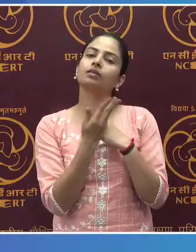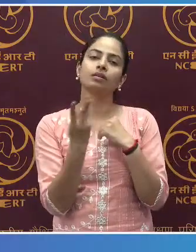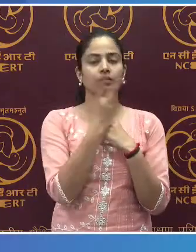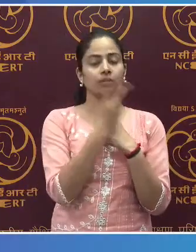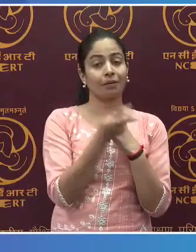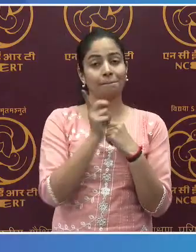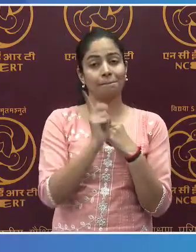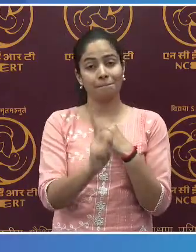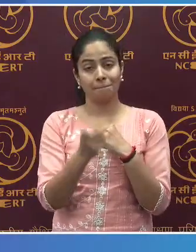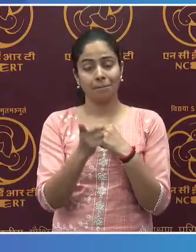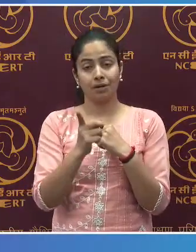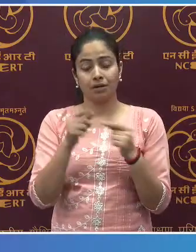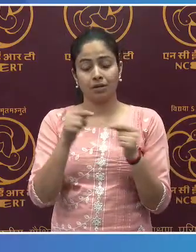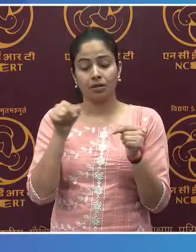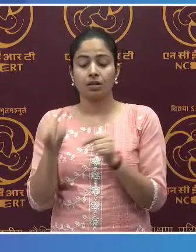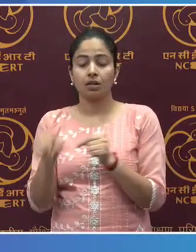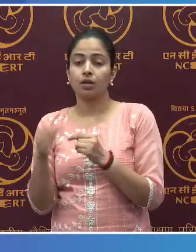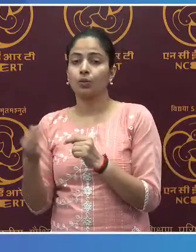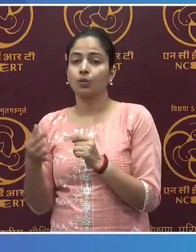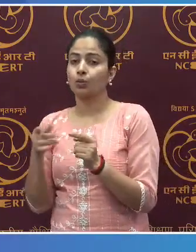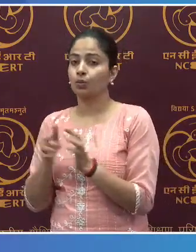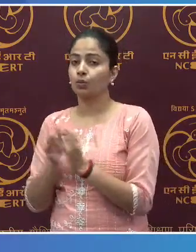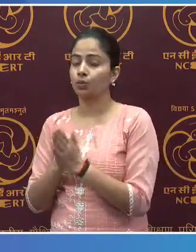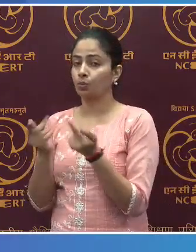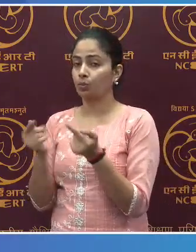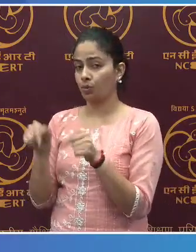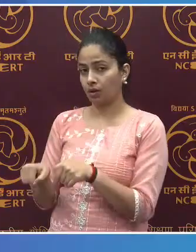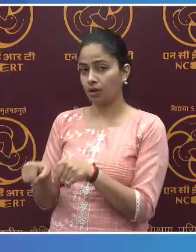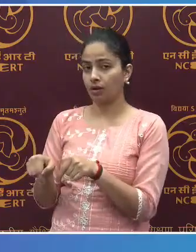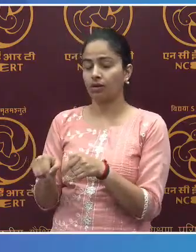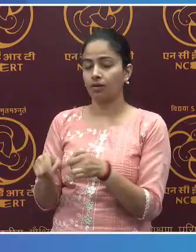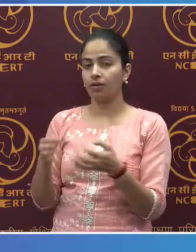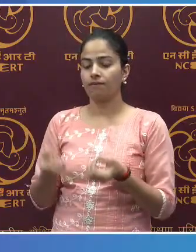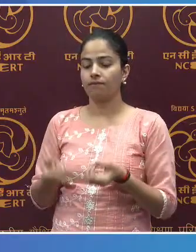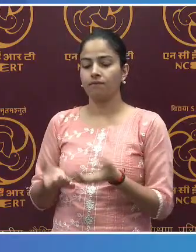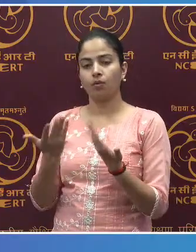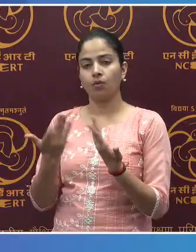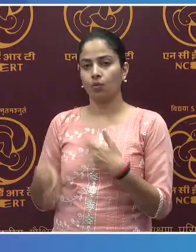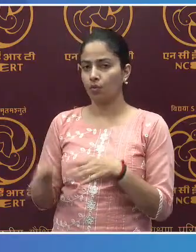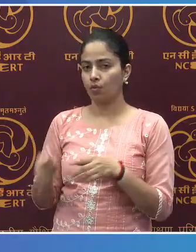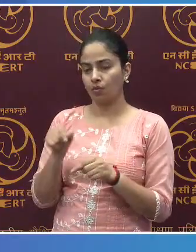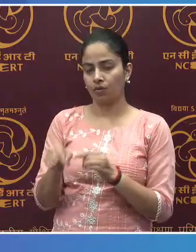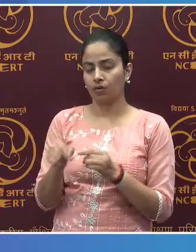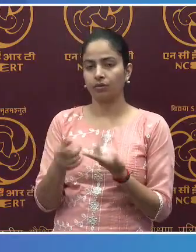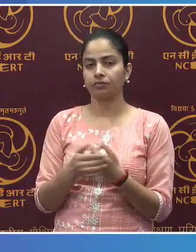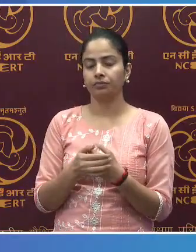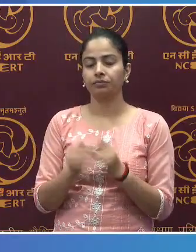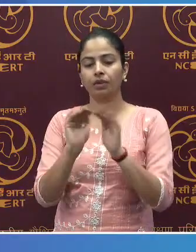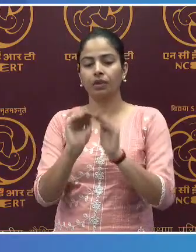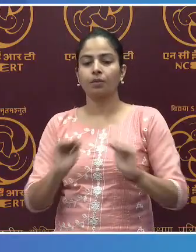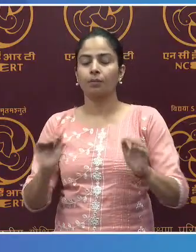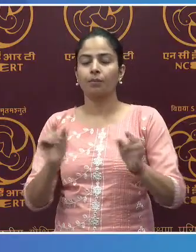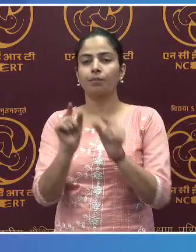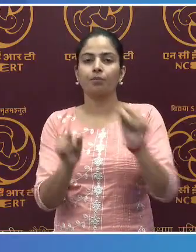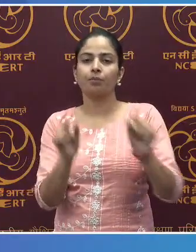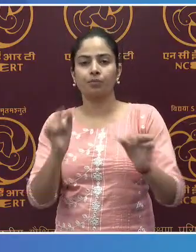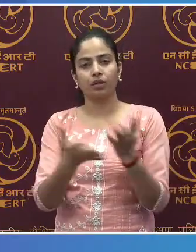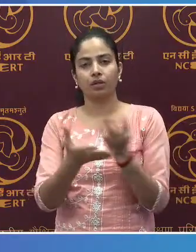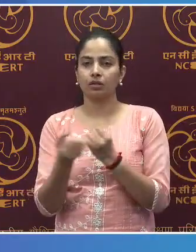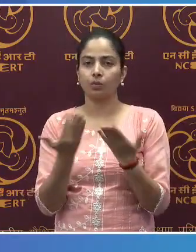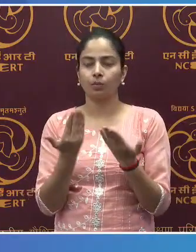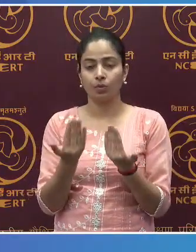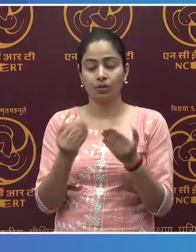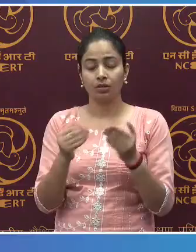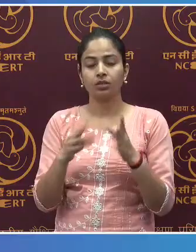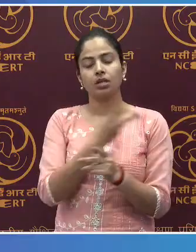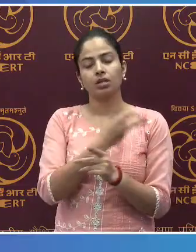But whenever we see that existing book that has been recently launched, that is there in the public domain, then for whole social science